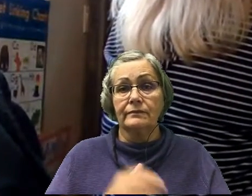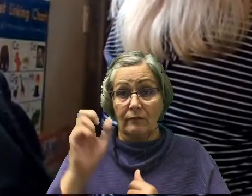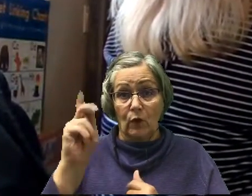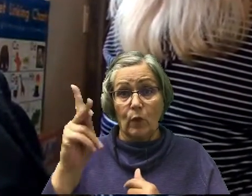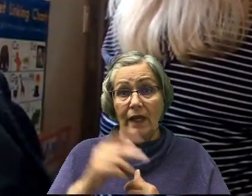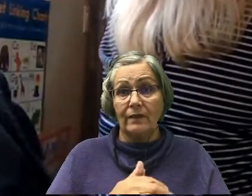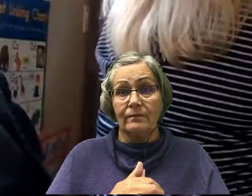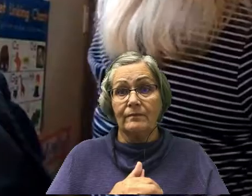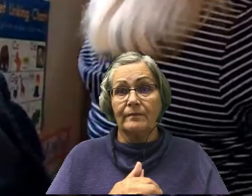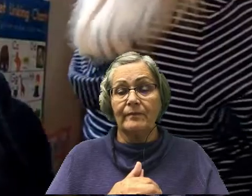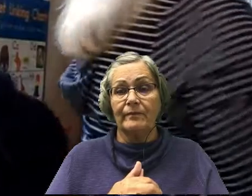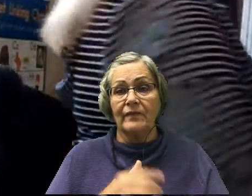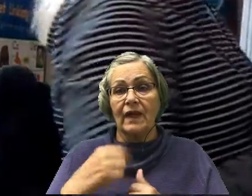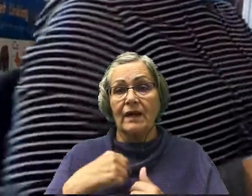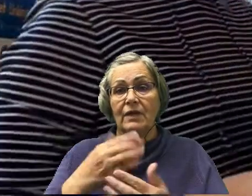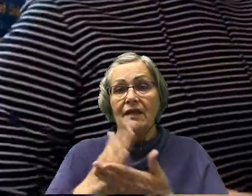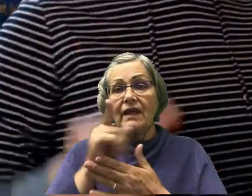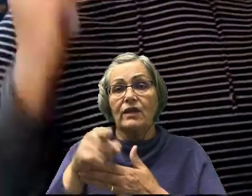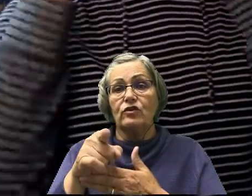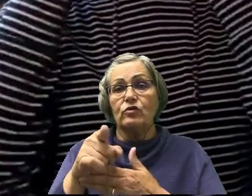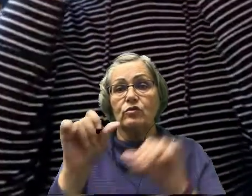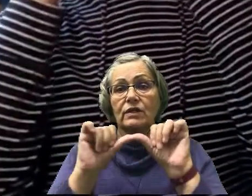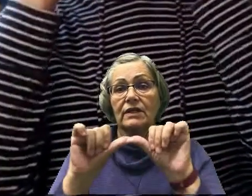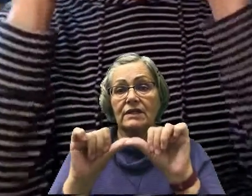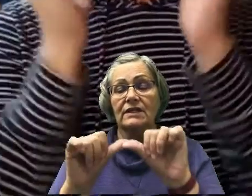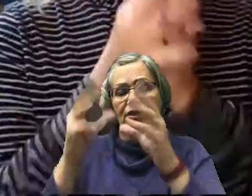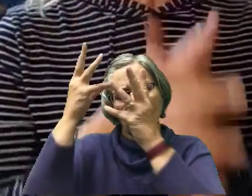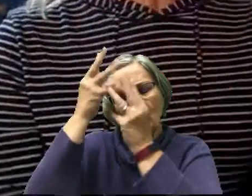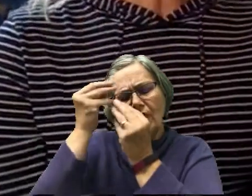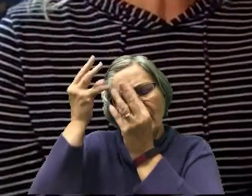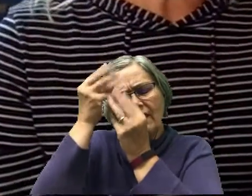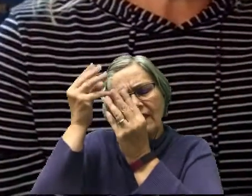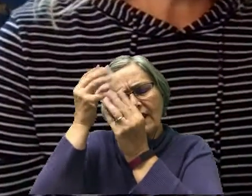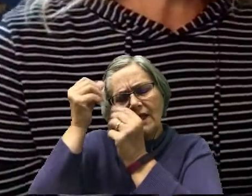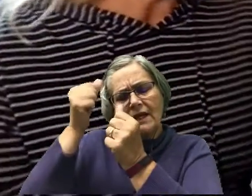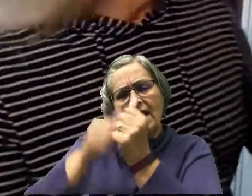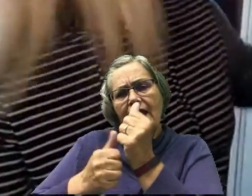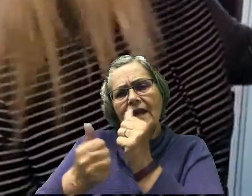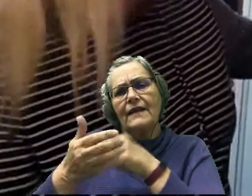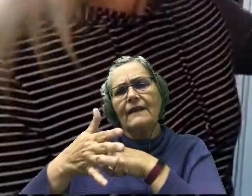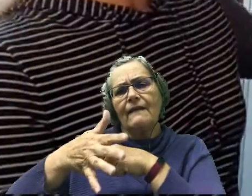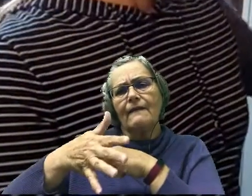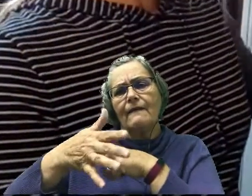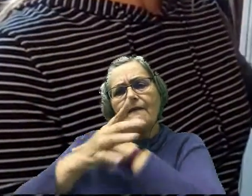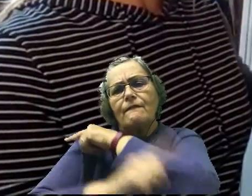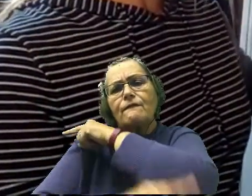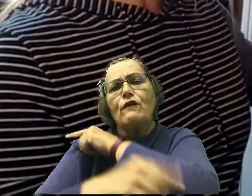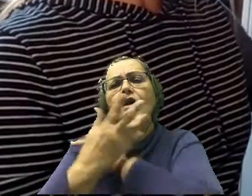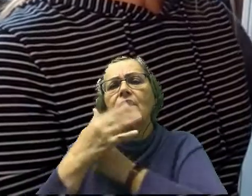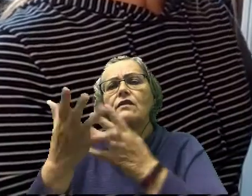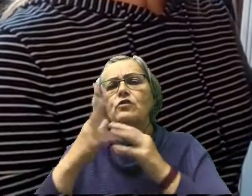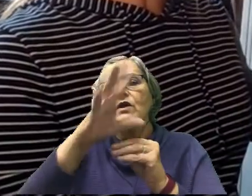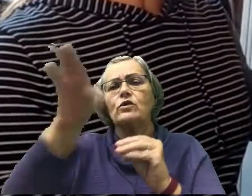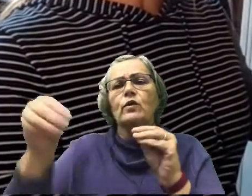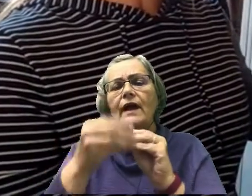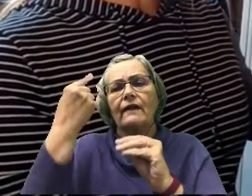Okay? I'm going to let you go ahead and think of any fall cover that you'd like to